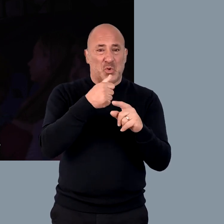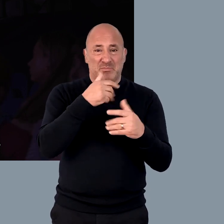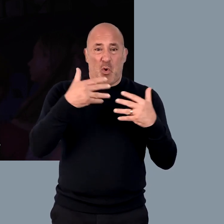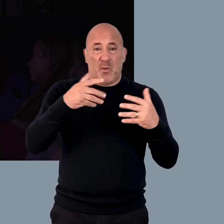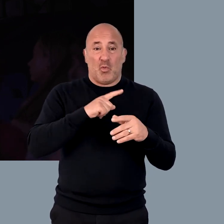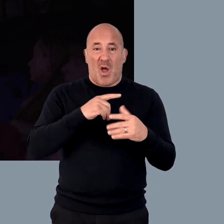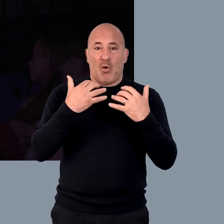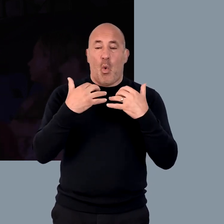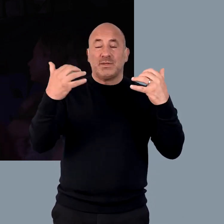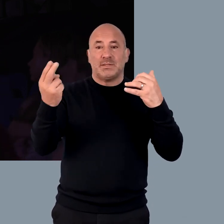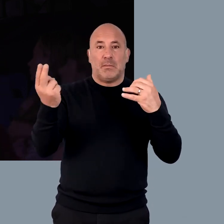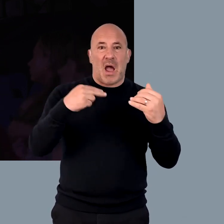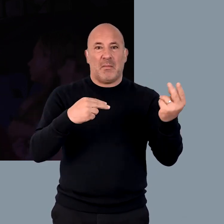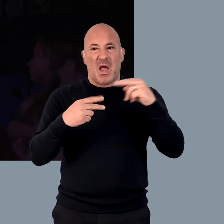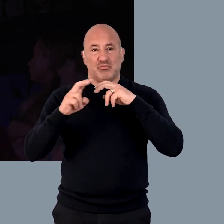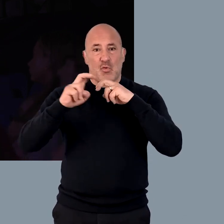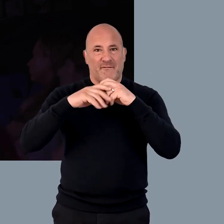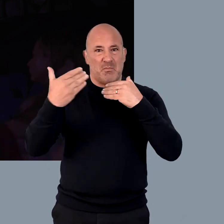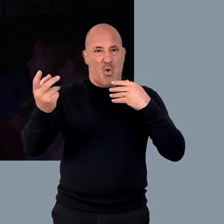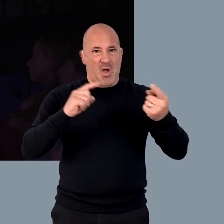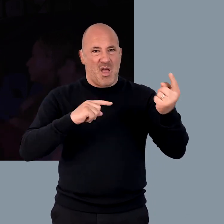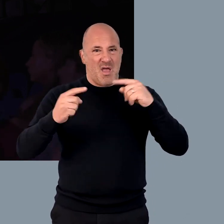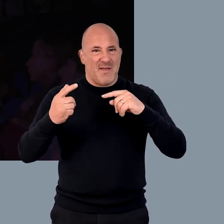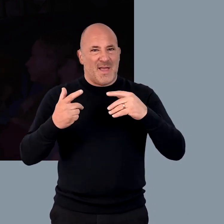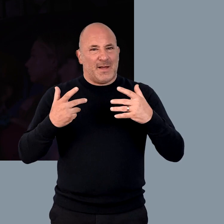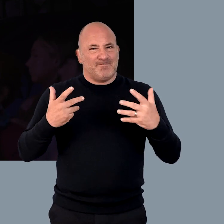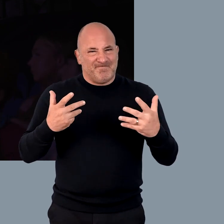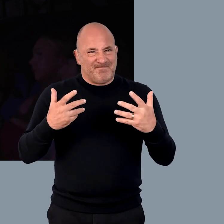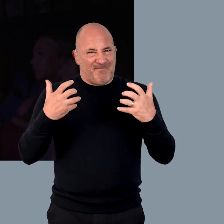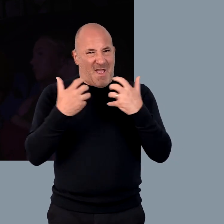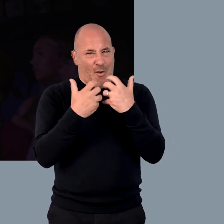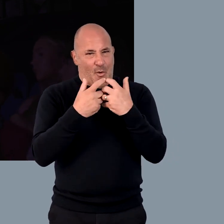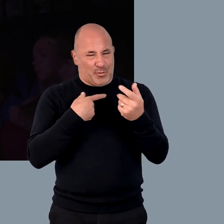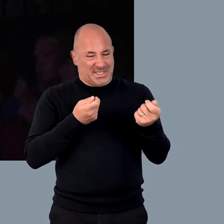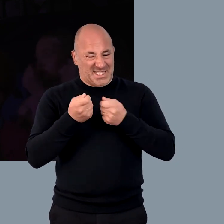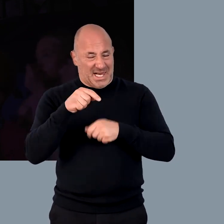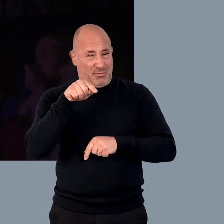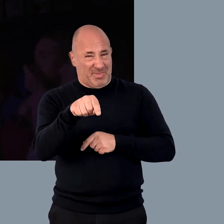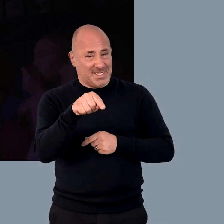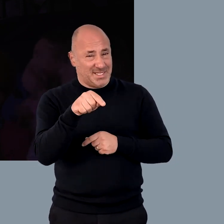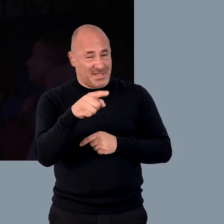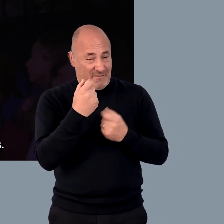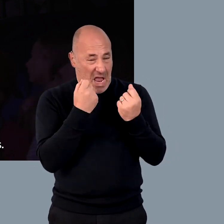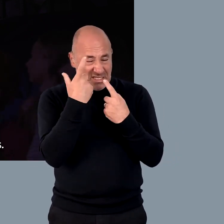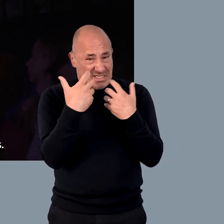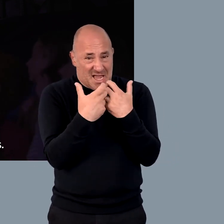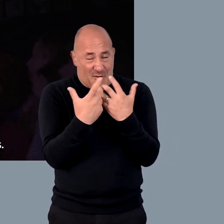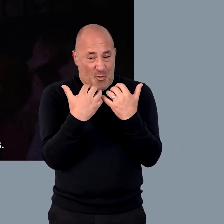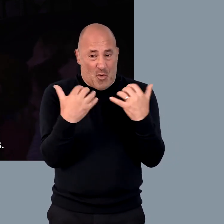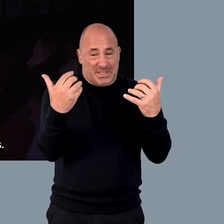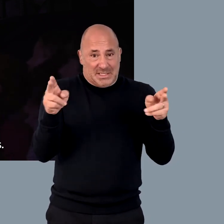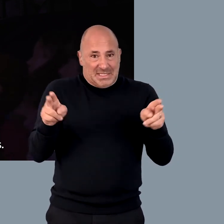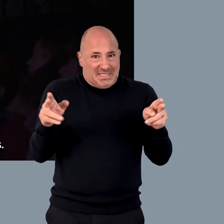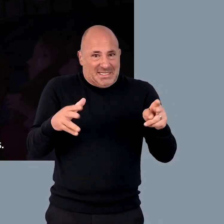and therefore the impact on carbon is actually increasing as our audience figures kind of grow back up. So that's, if you have